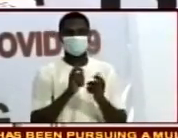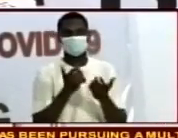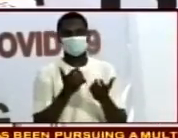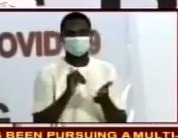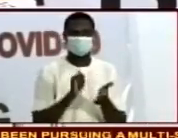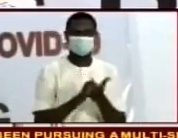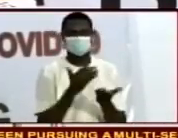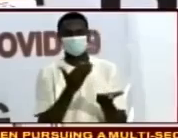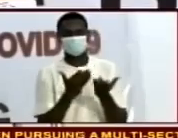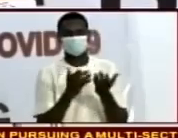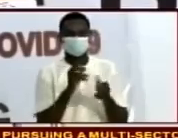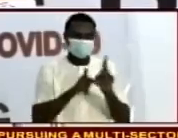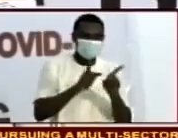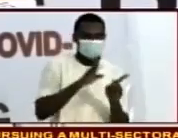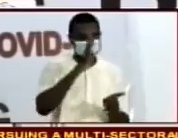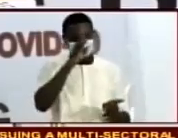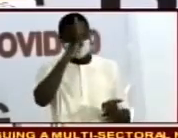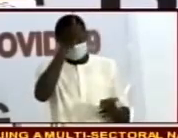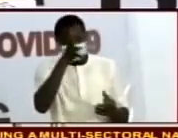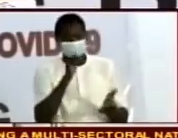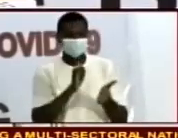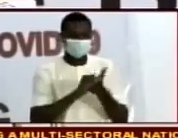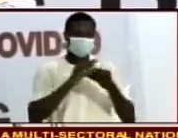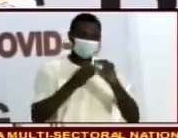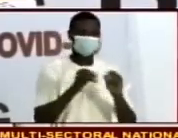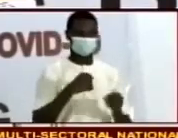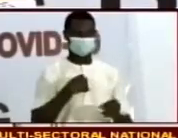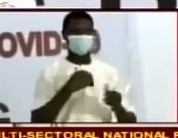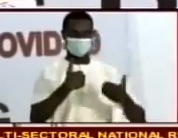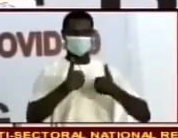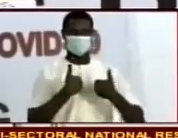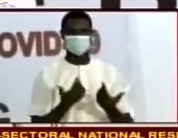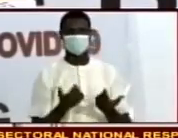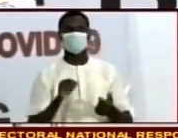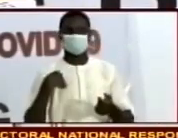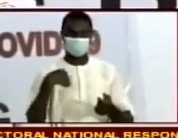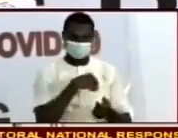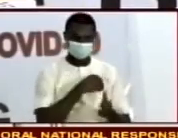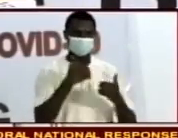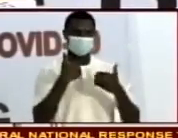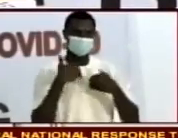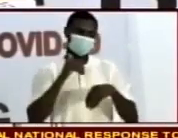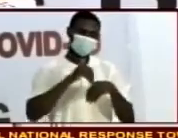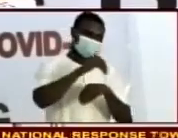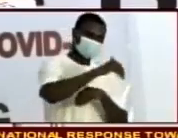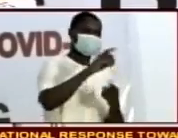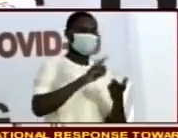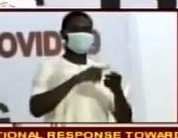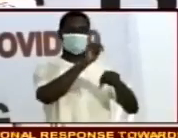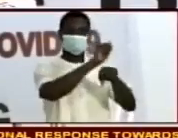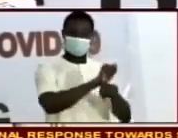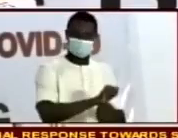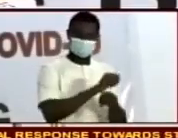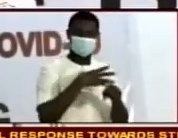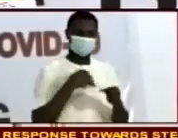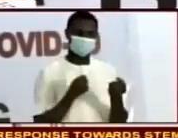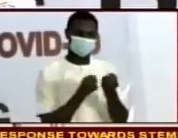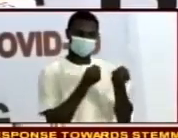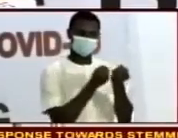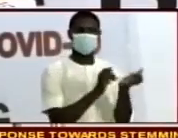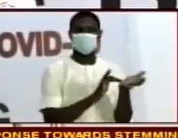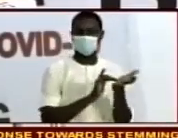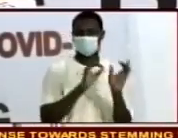but that people say they had. We have referred to the traditional complementary medicine